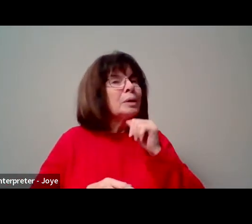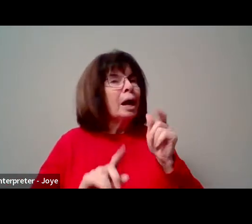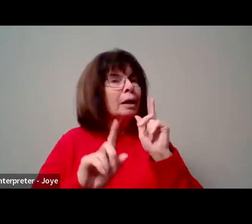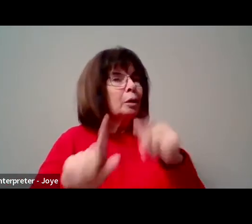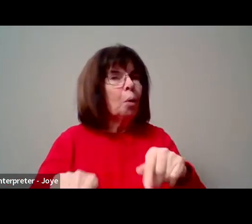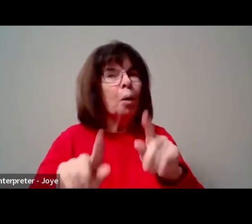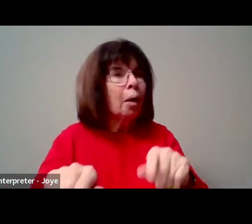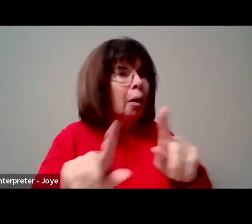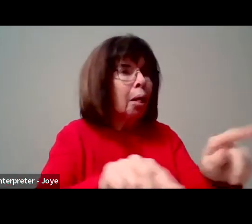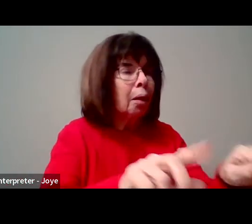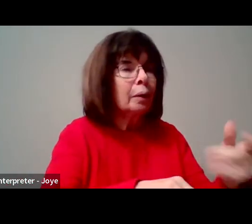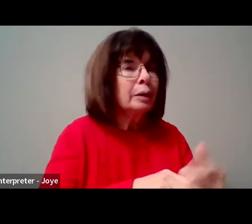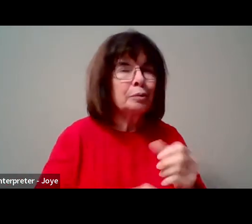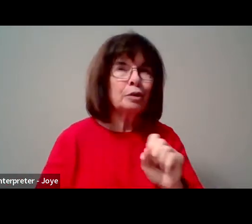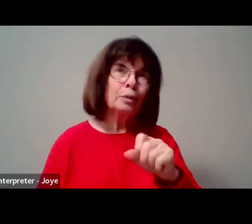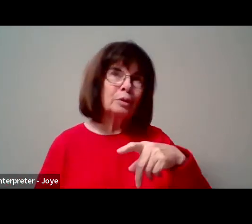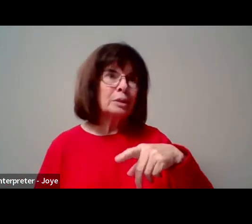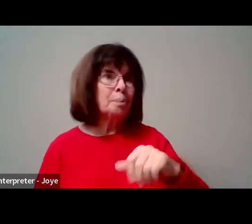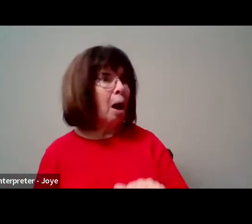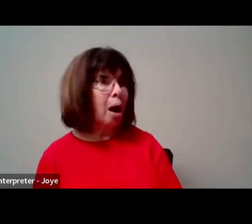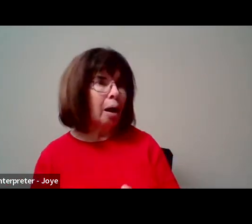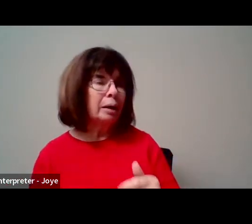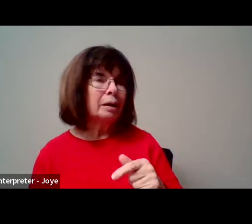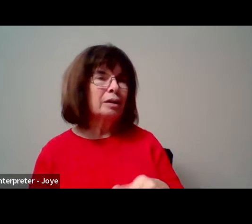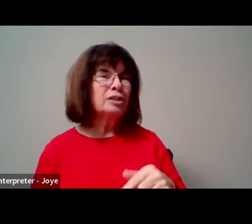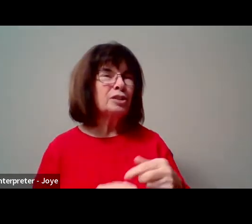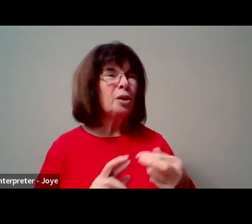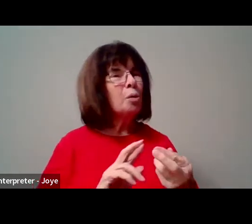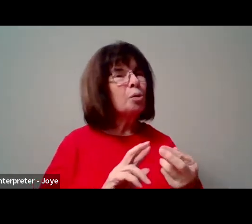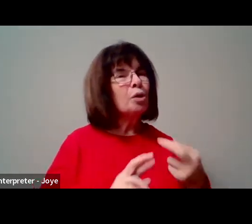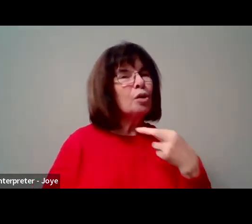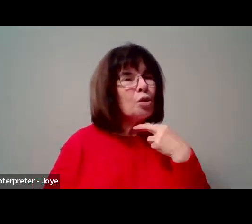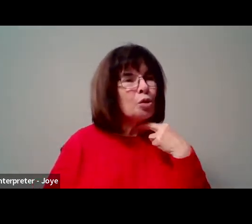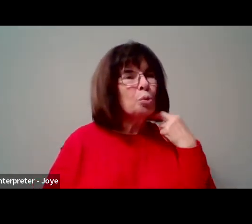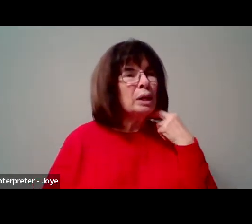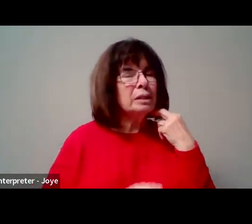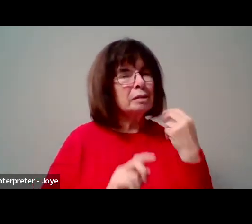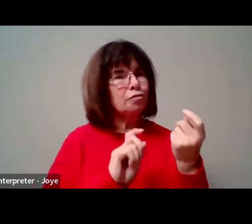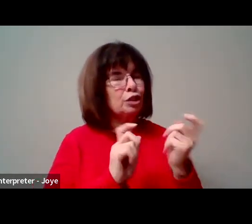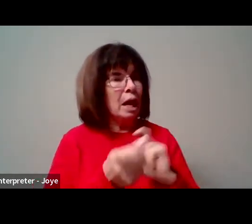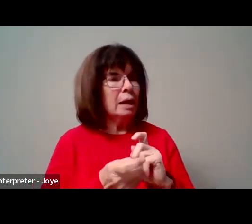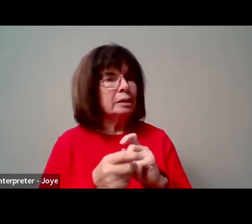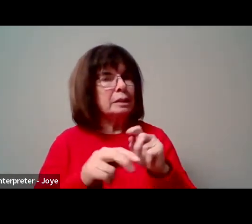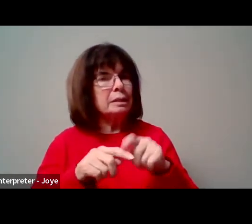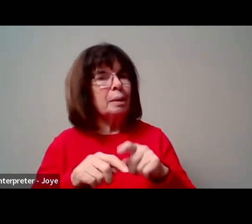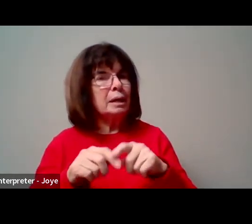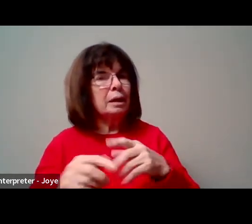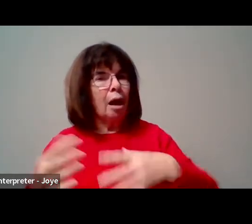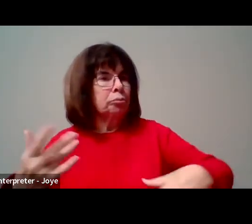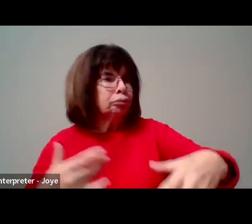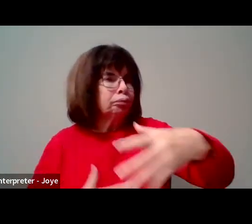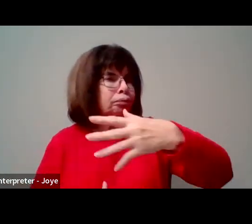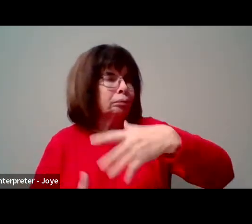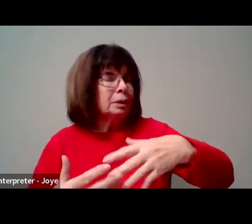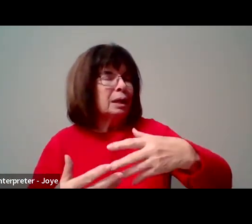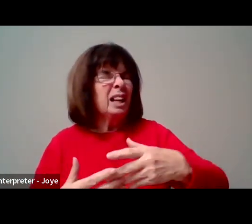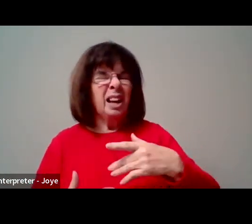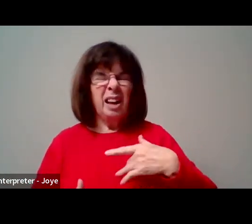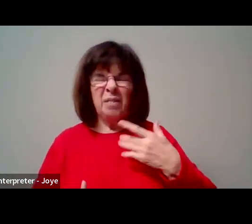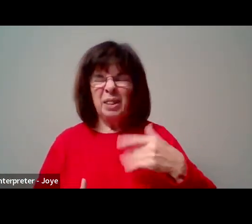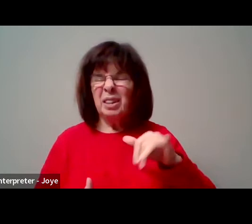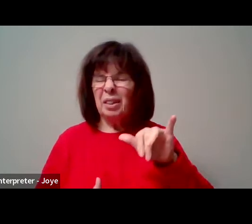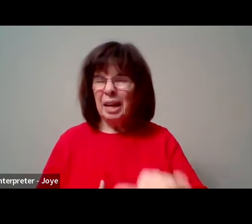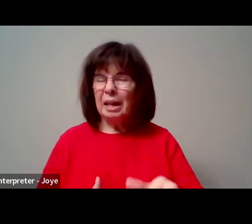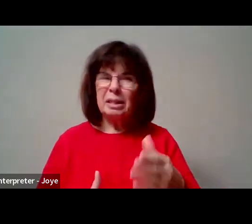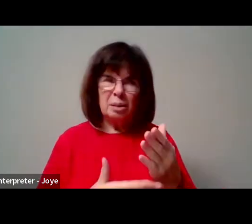maybe are, that where the risk changes quite a bit depending on the circulation. So I feel like that could be part of normalizing